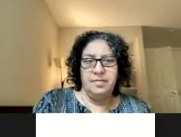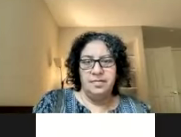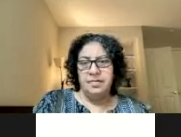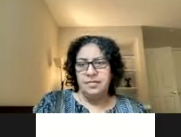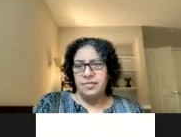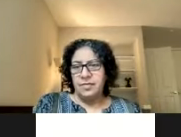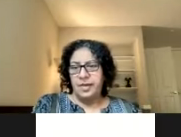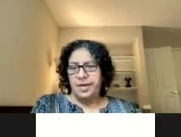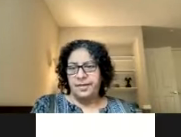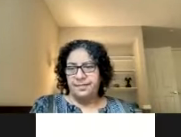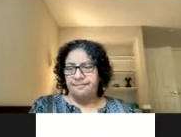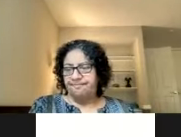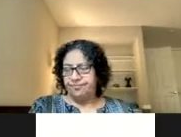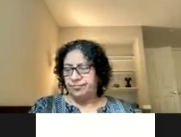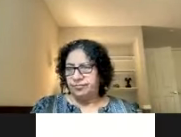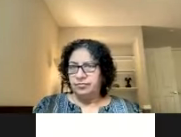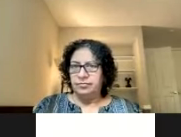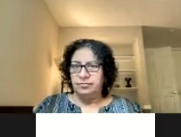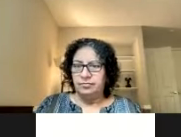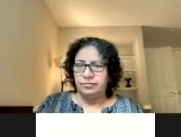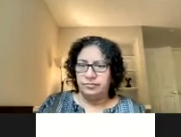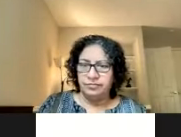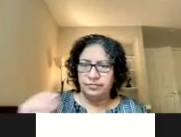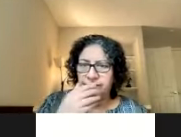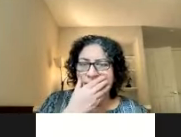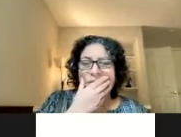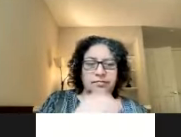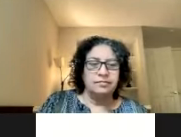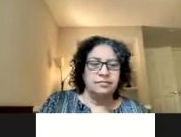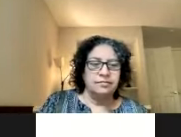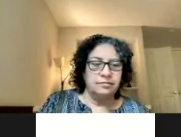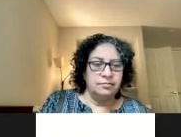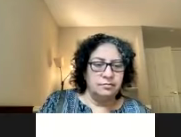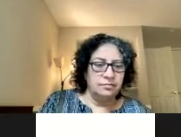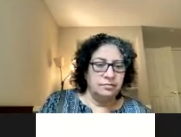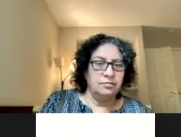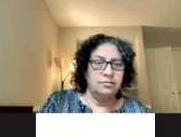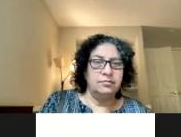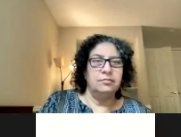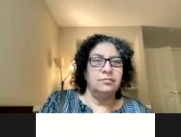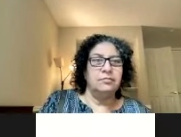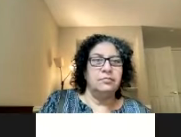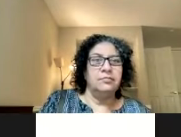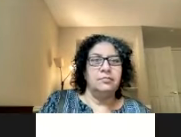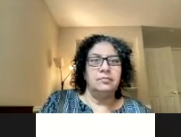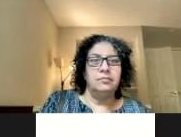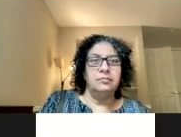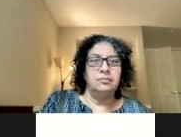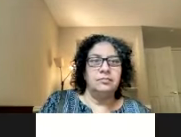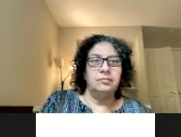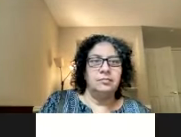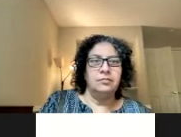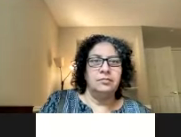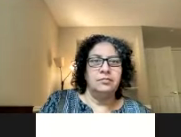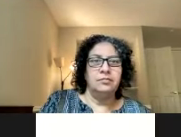Mr. Jensen and an empty classroom. He walked past me and he sat next to his desk and he said, "Clint, come here. I want to